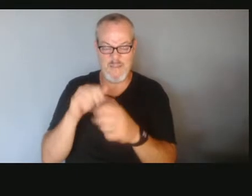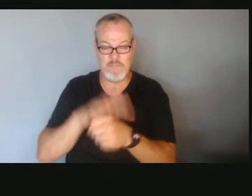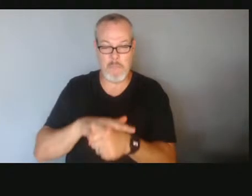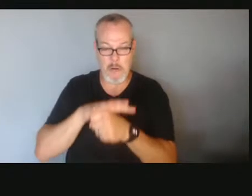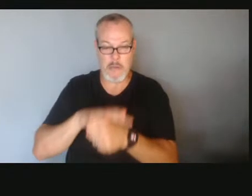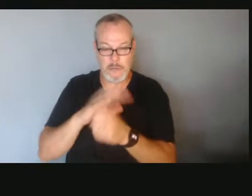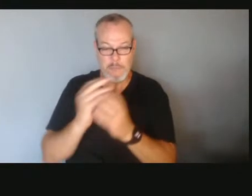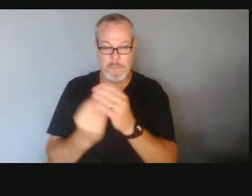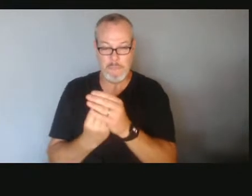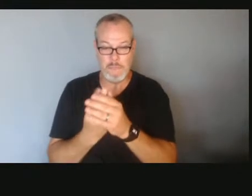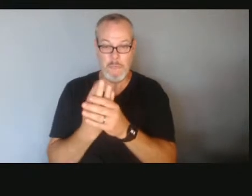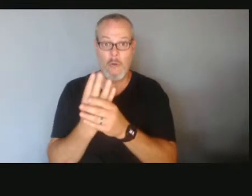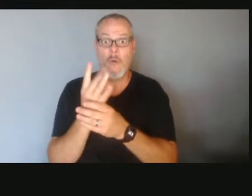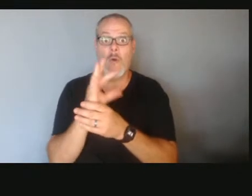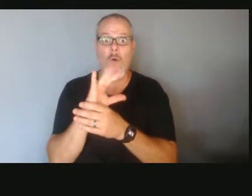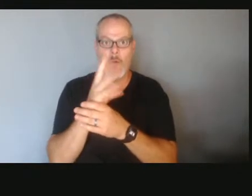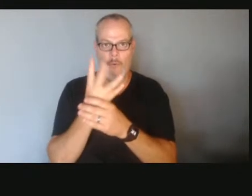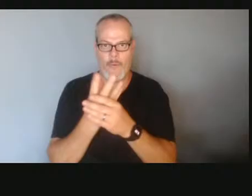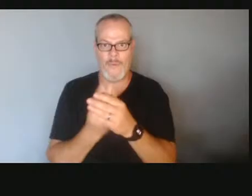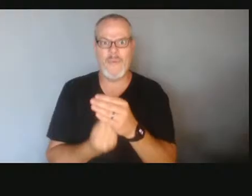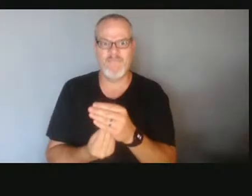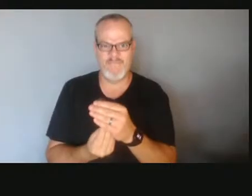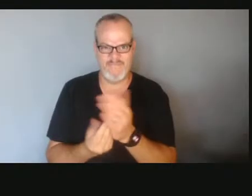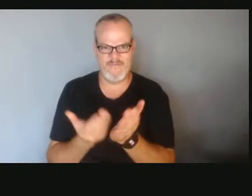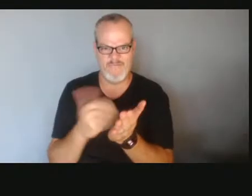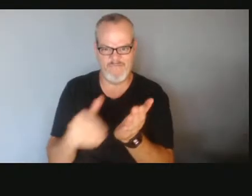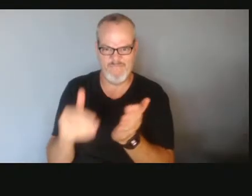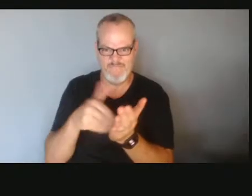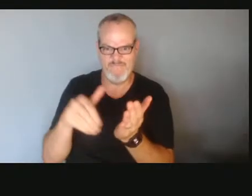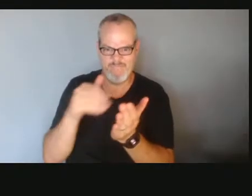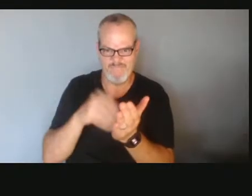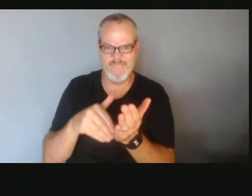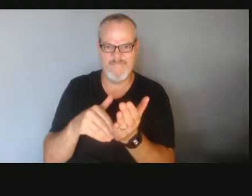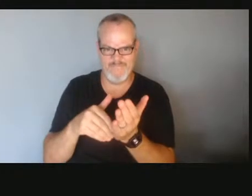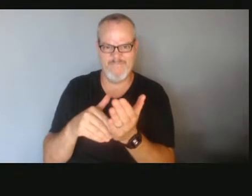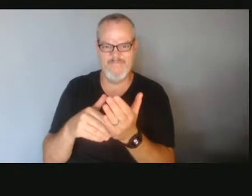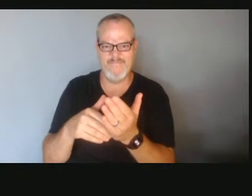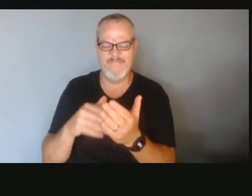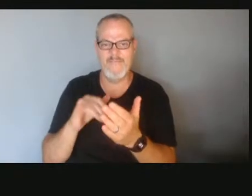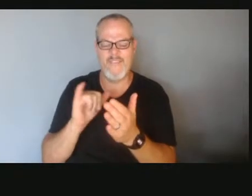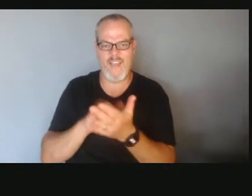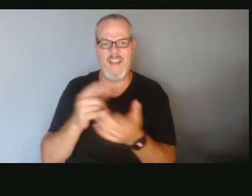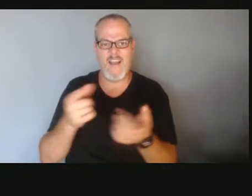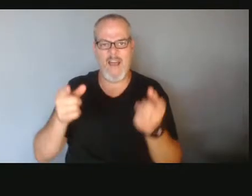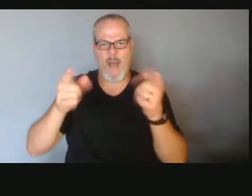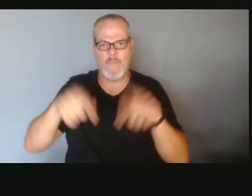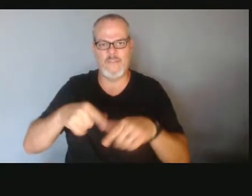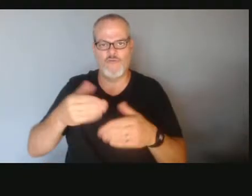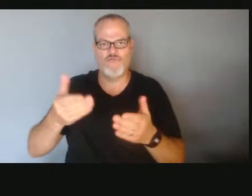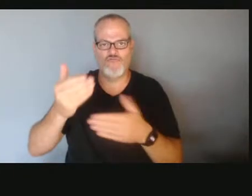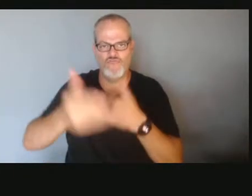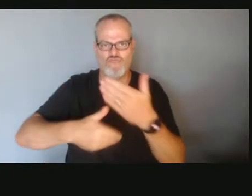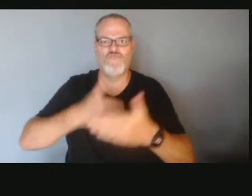the column. And then when you get rid of enough of that stuff, then you can essentially effervesce and bubble up. The stuff below